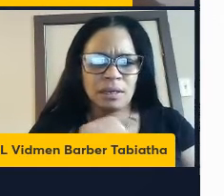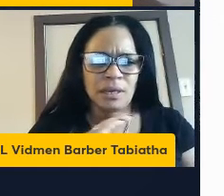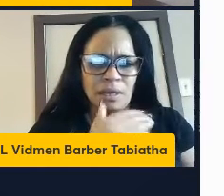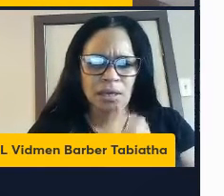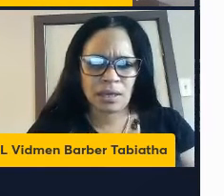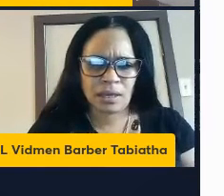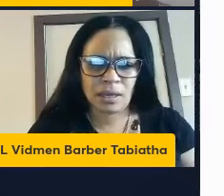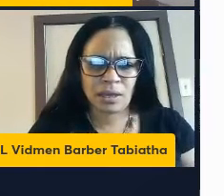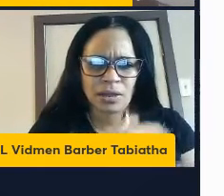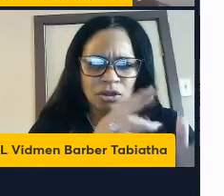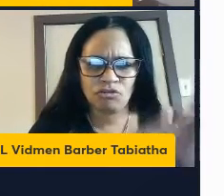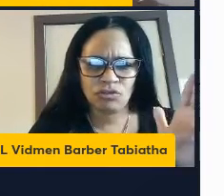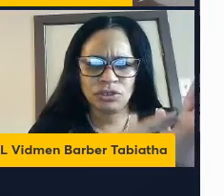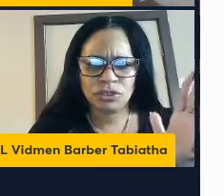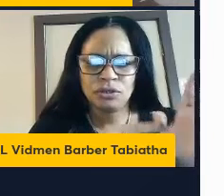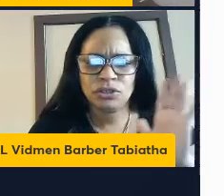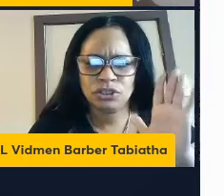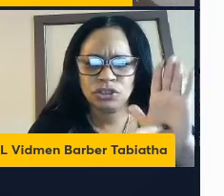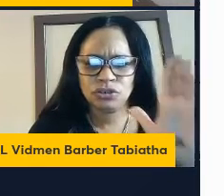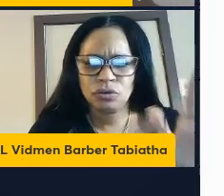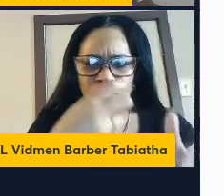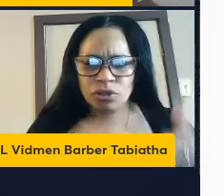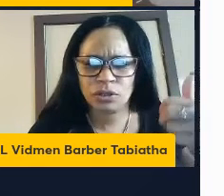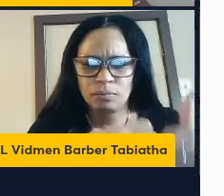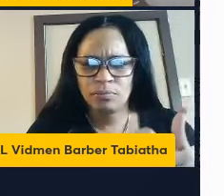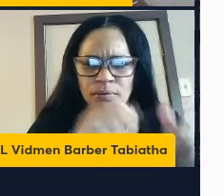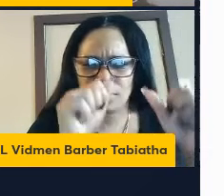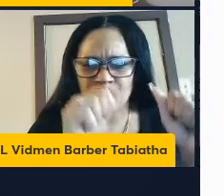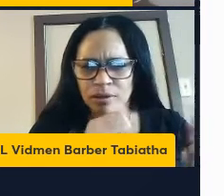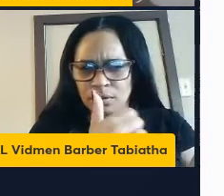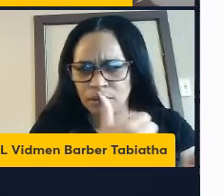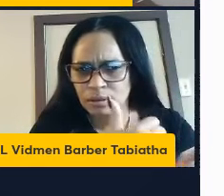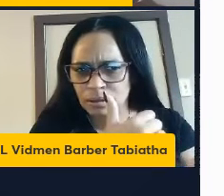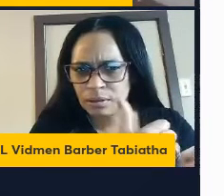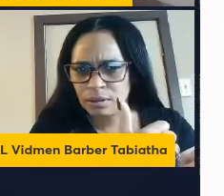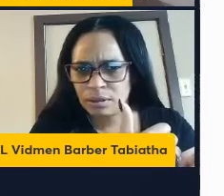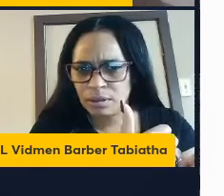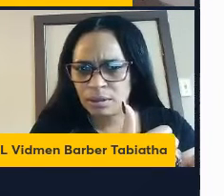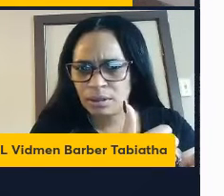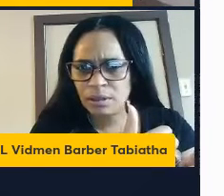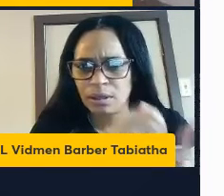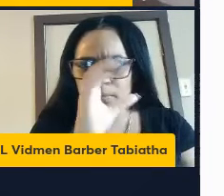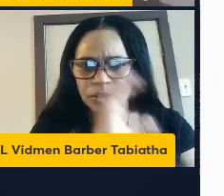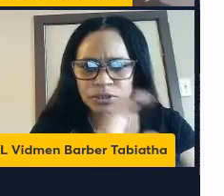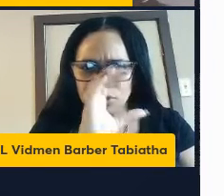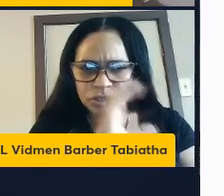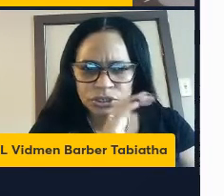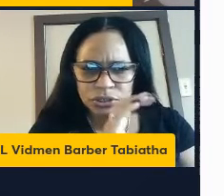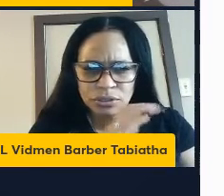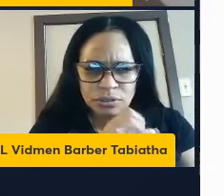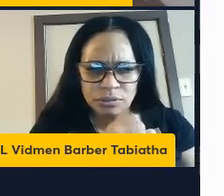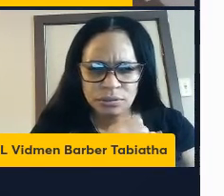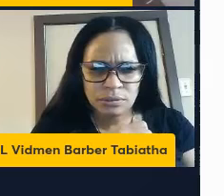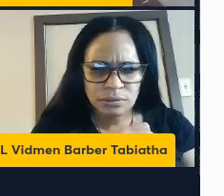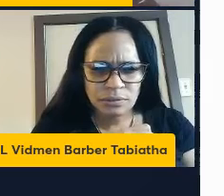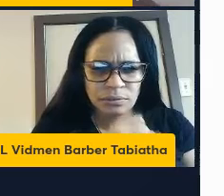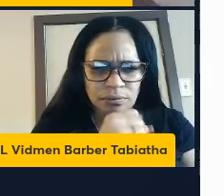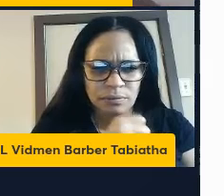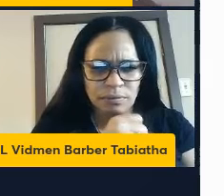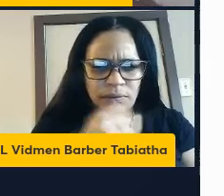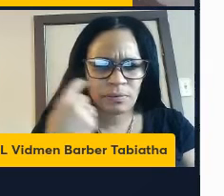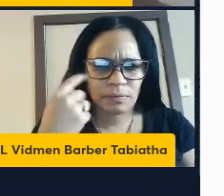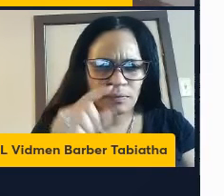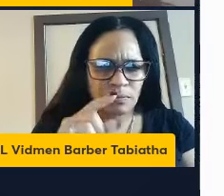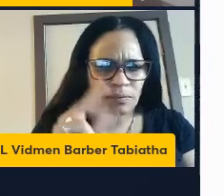still in the preliminary phase of this particular research, is to able to identify some of the molecular